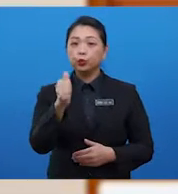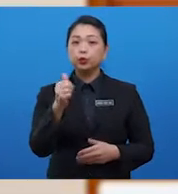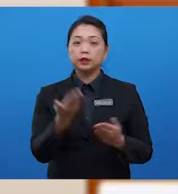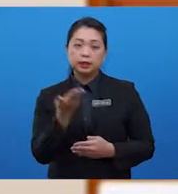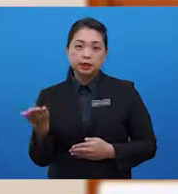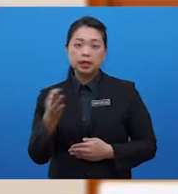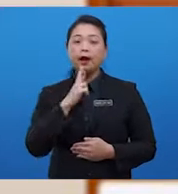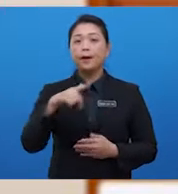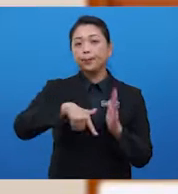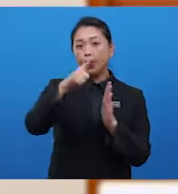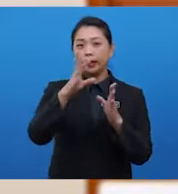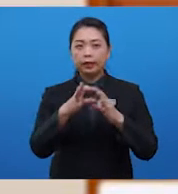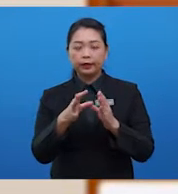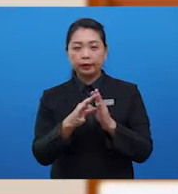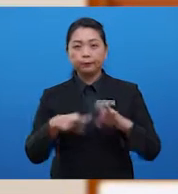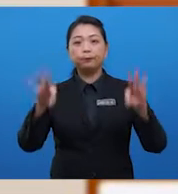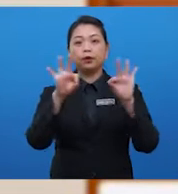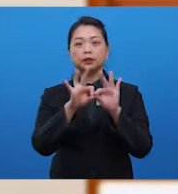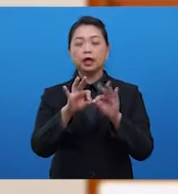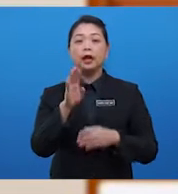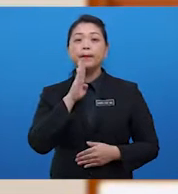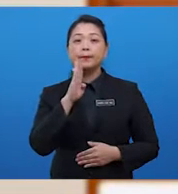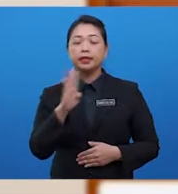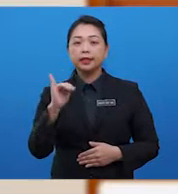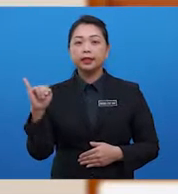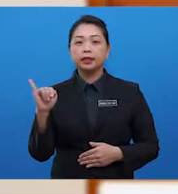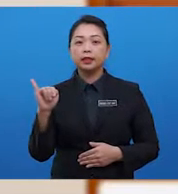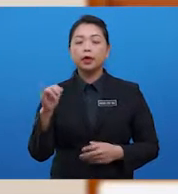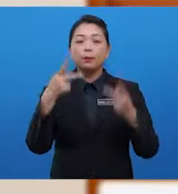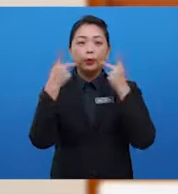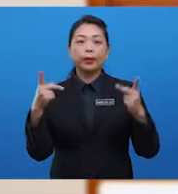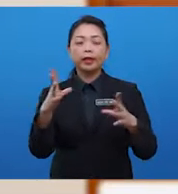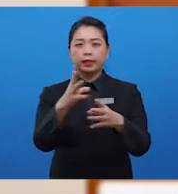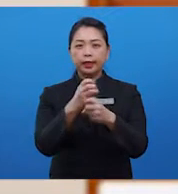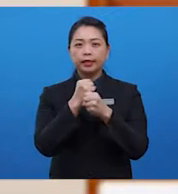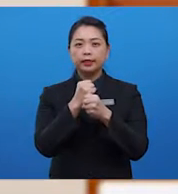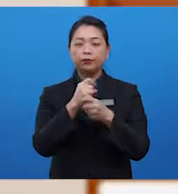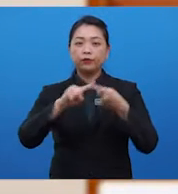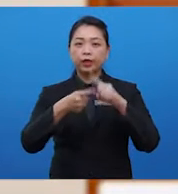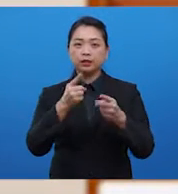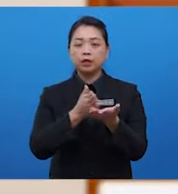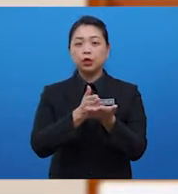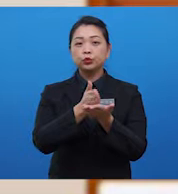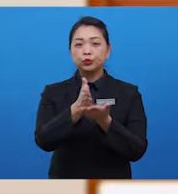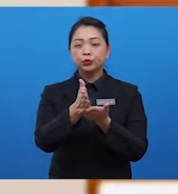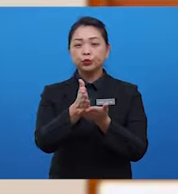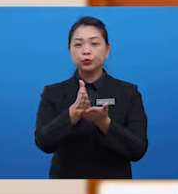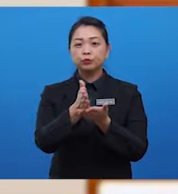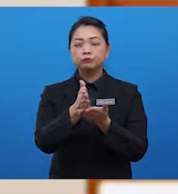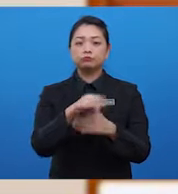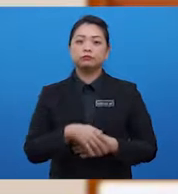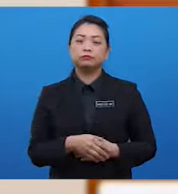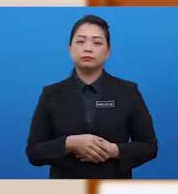more important than being popular and gaining friends through superficial